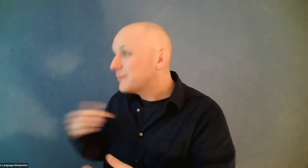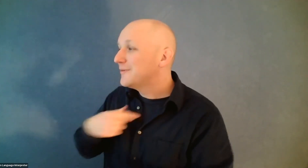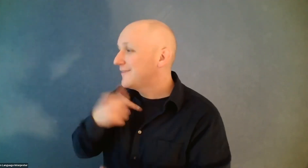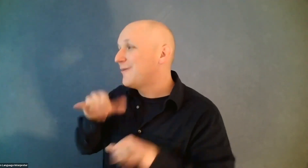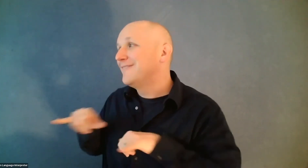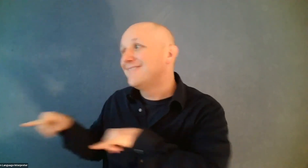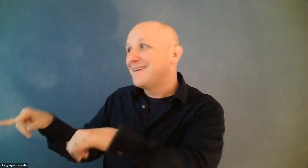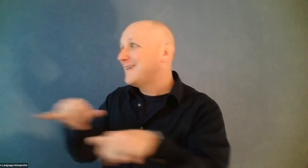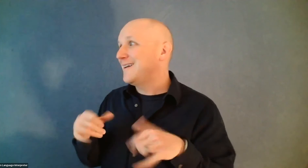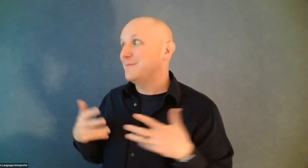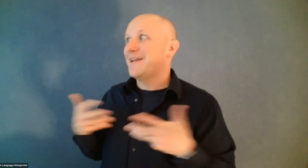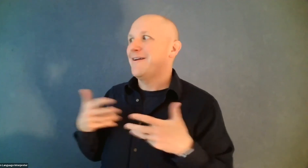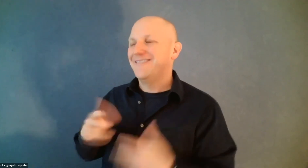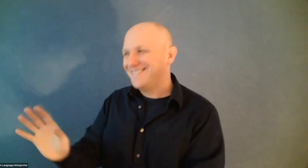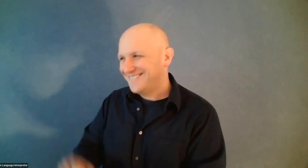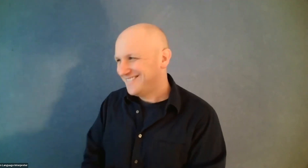go into